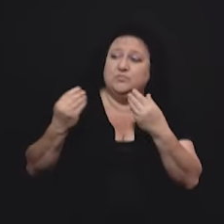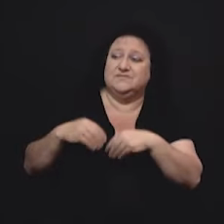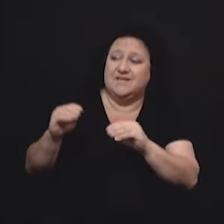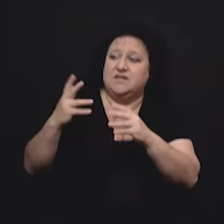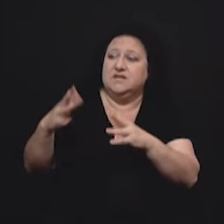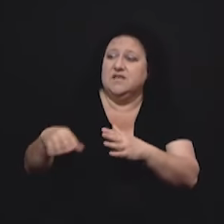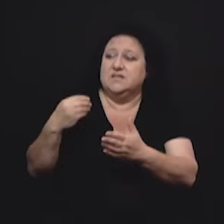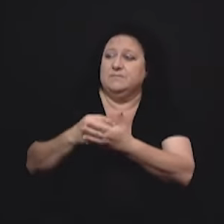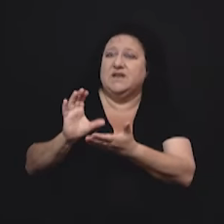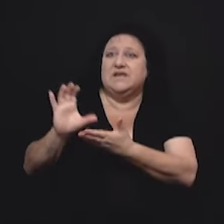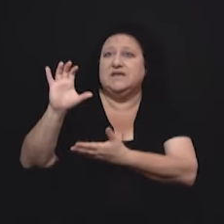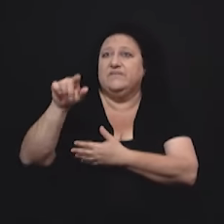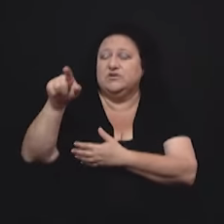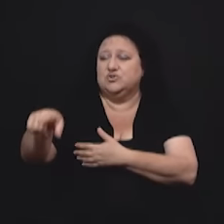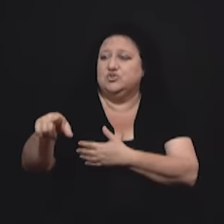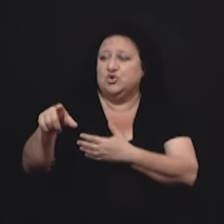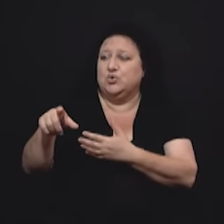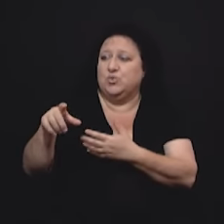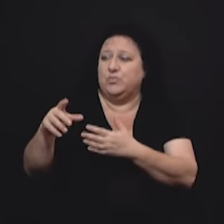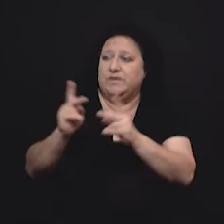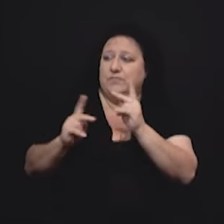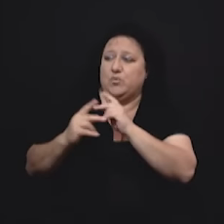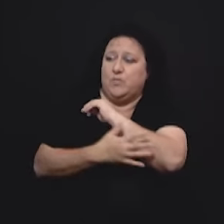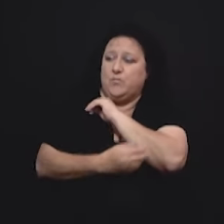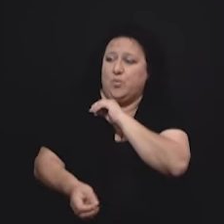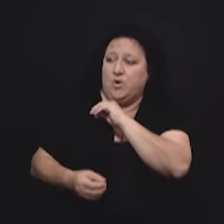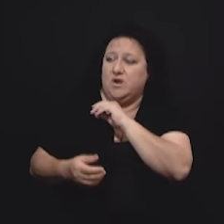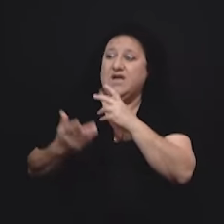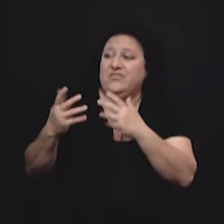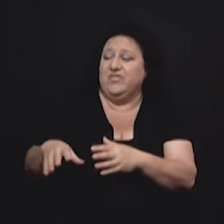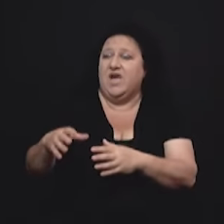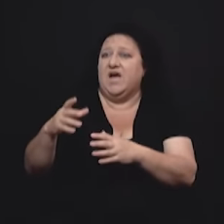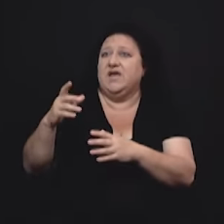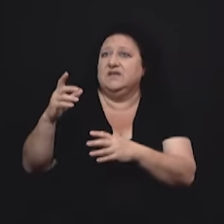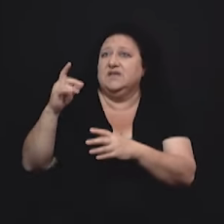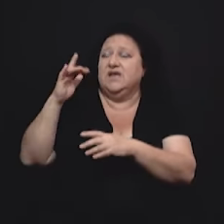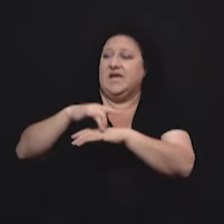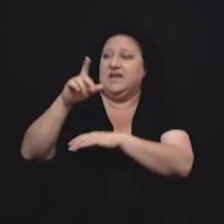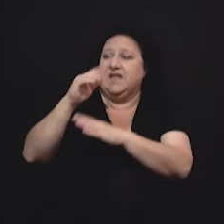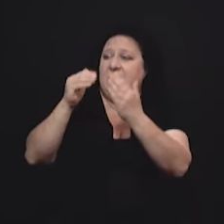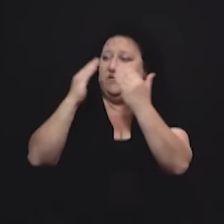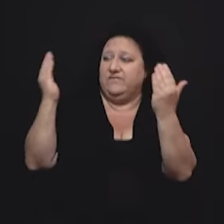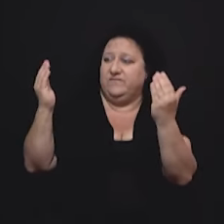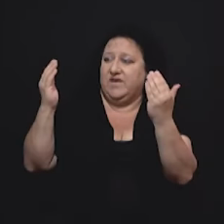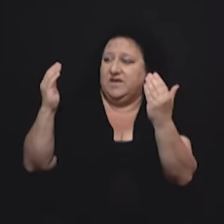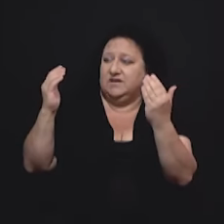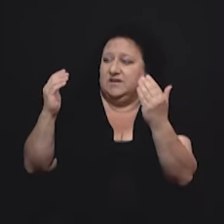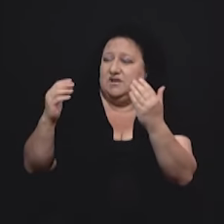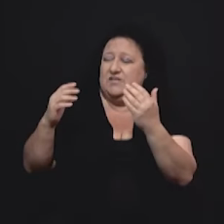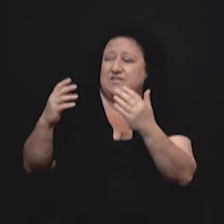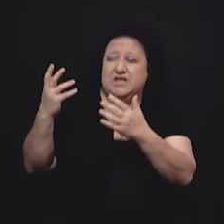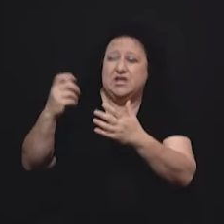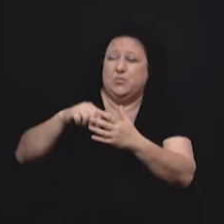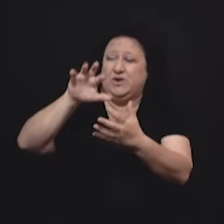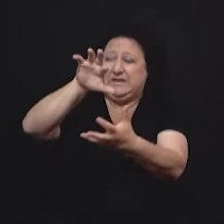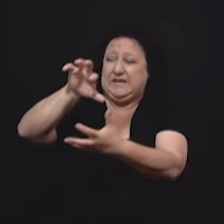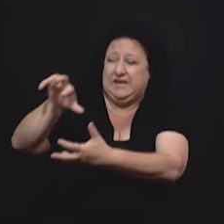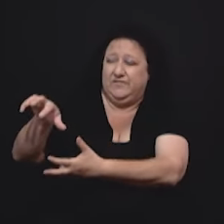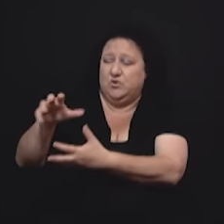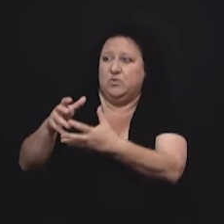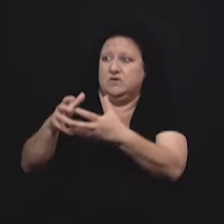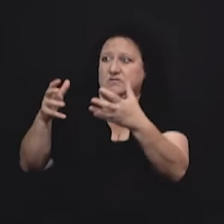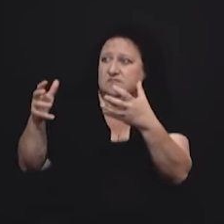you will receive a treasure in heaven. And Jesus said, then you can come follow me. So there were some prerequisites to what the rich man had to do in order to follow Jesus.